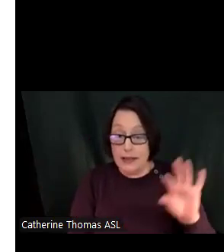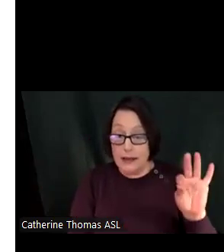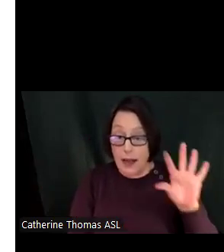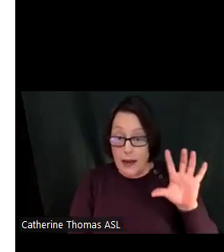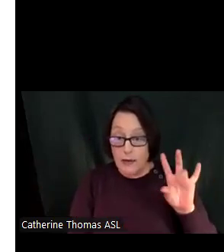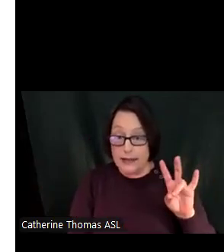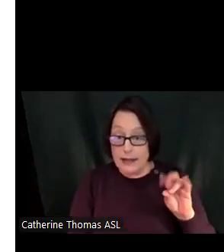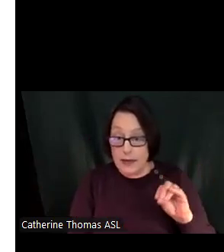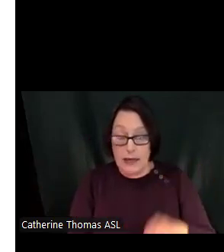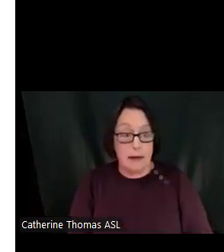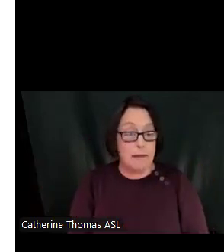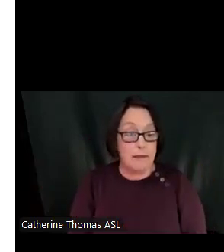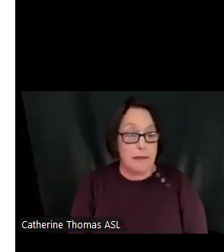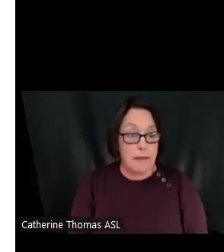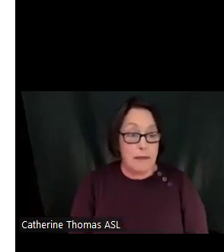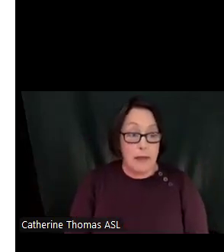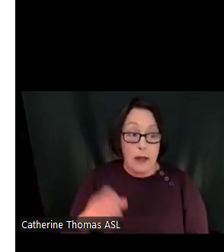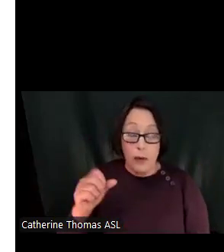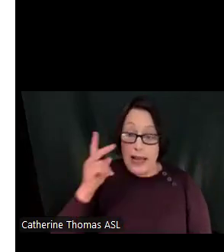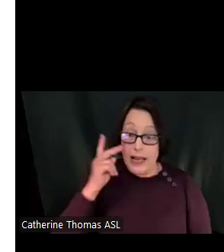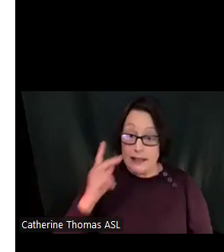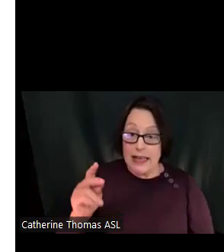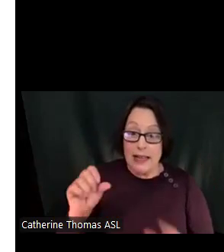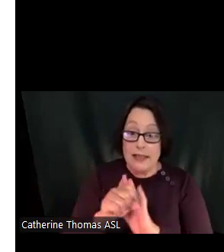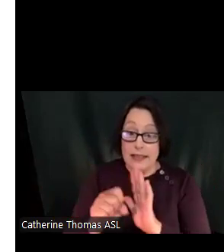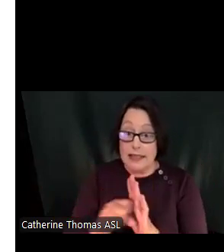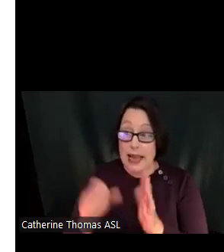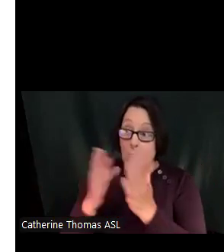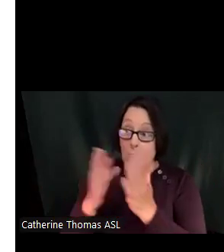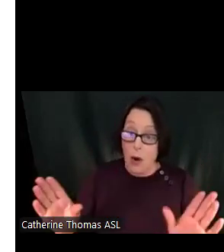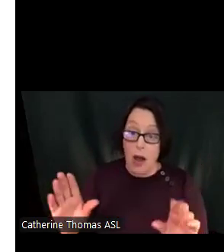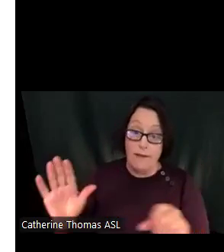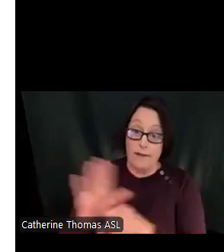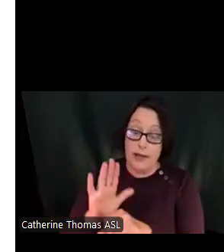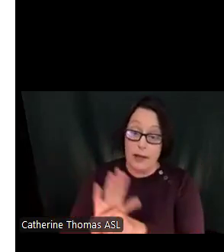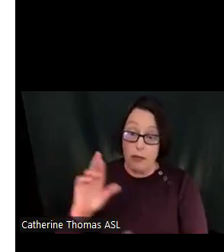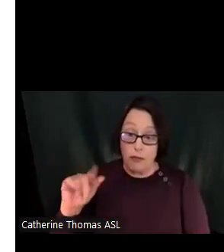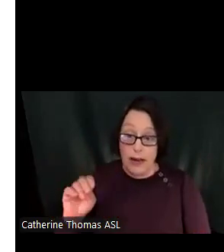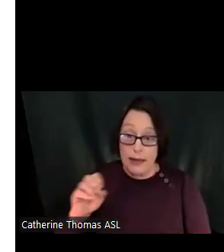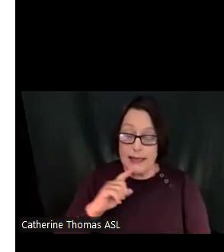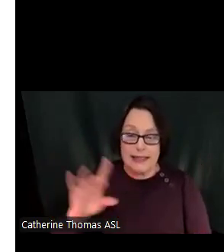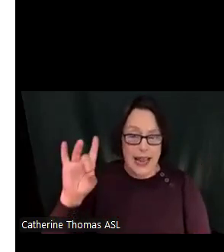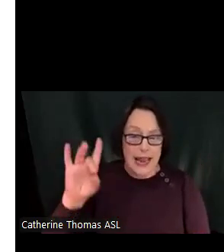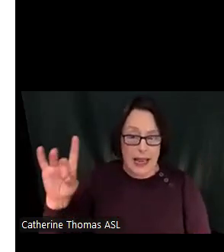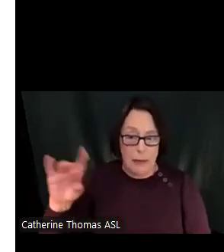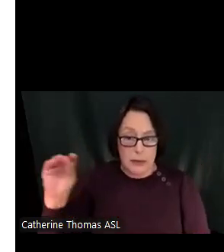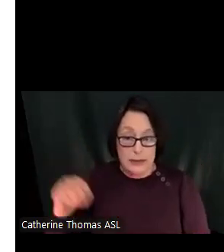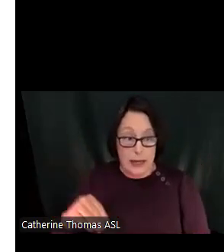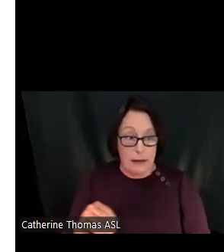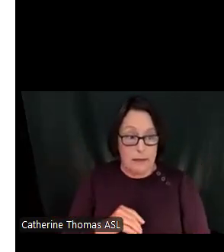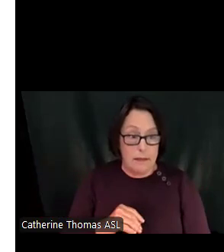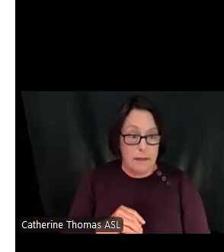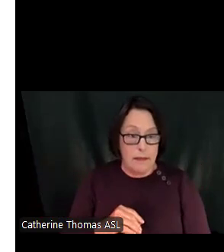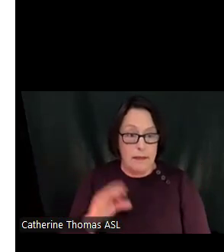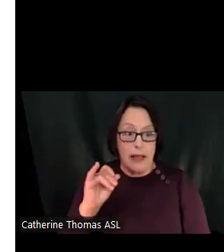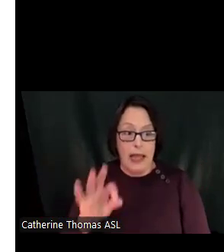16,970. We can also see the statewide fill rate during this time was 88%. And if we go